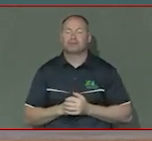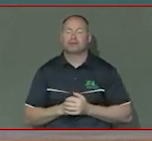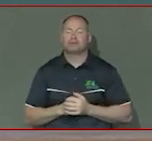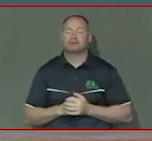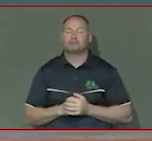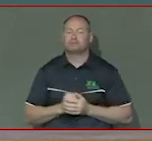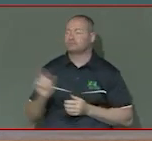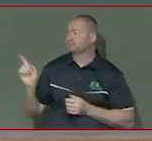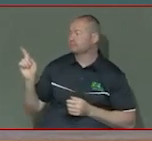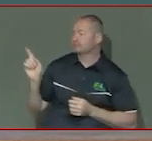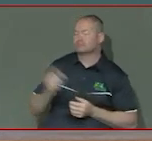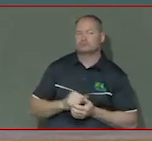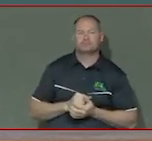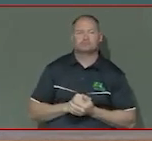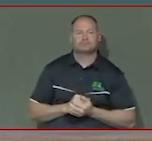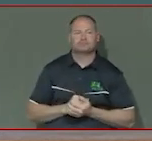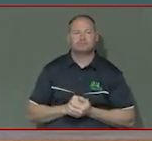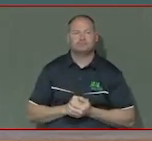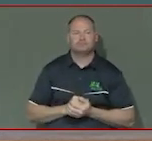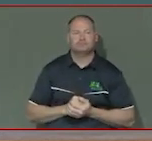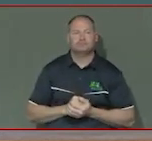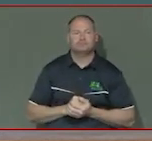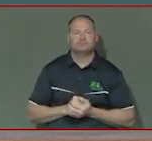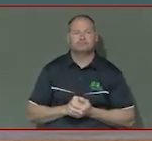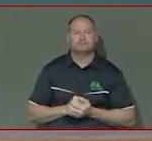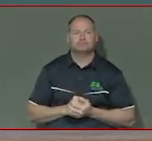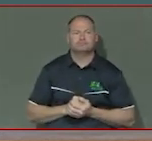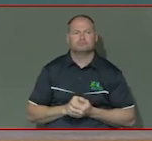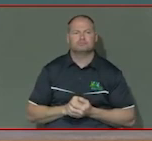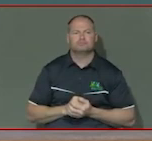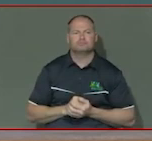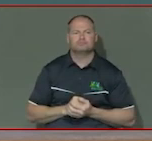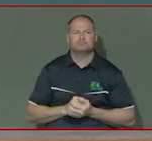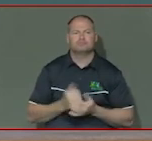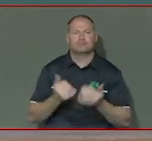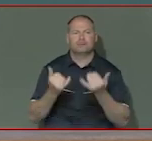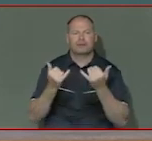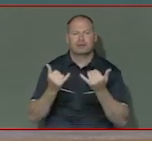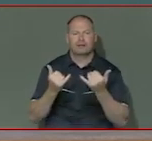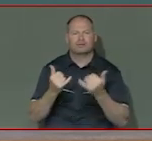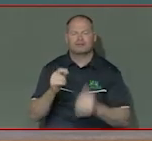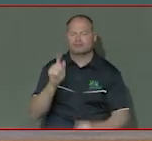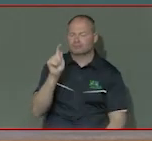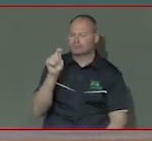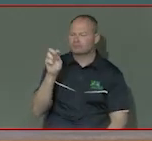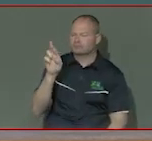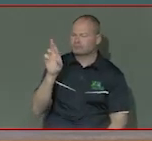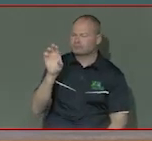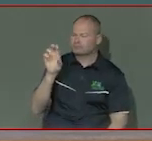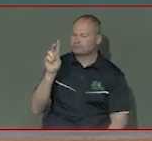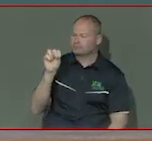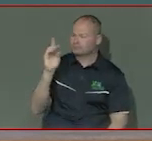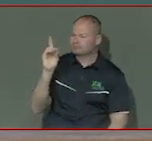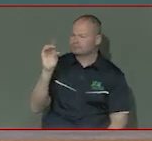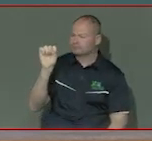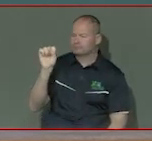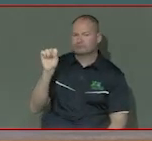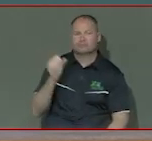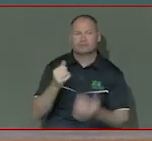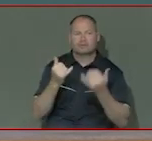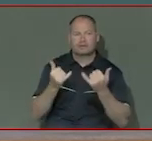3,6 to 1. Now what they meant by trends is you must say it decreased